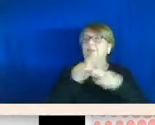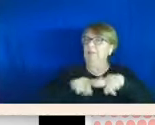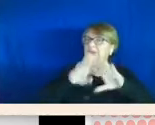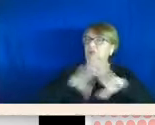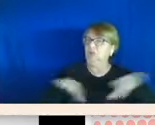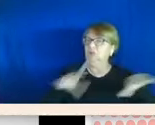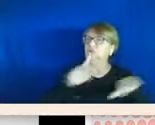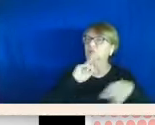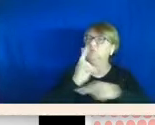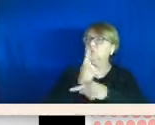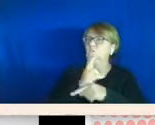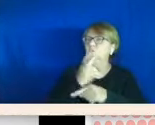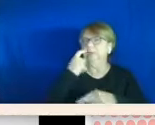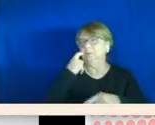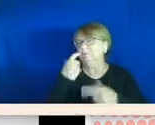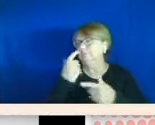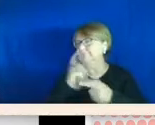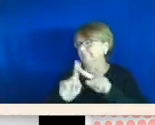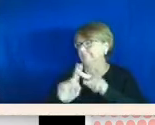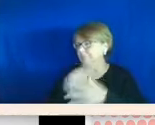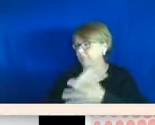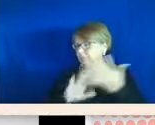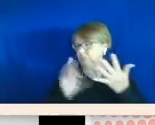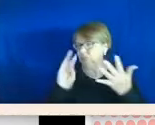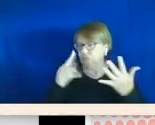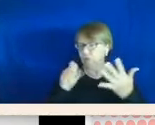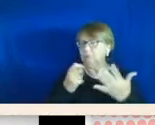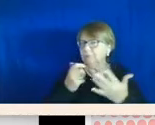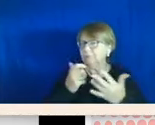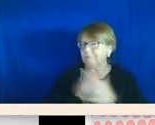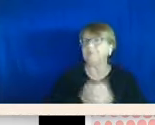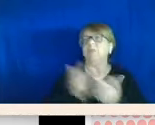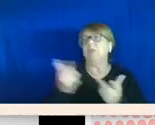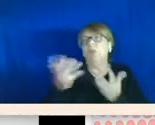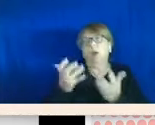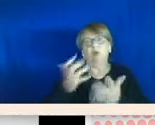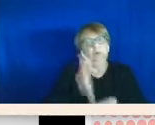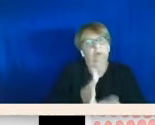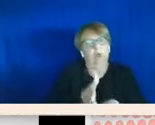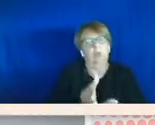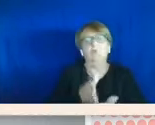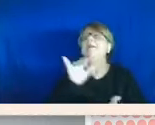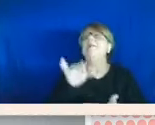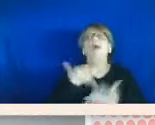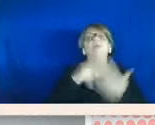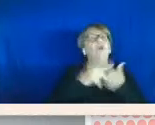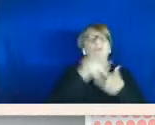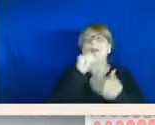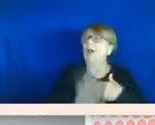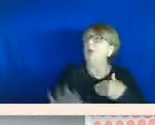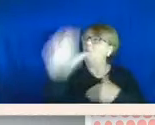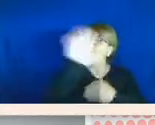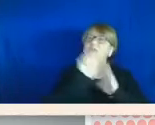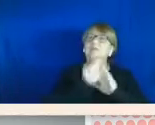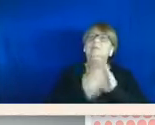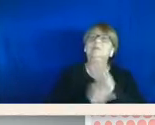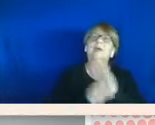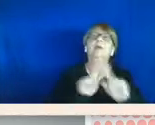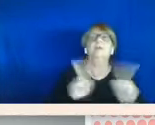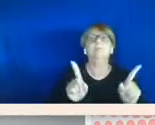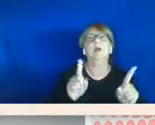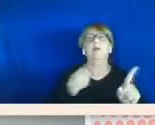substances and want to stop. This is not a statewide program, but we have services that